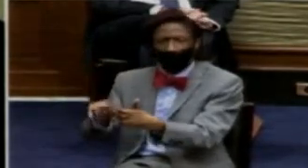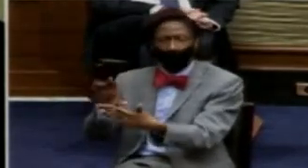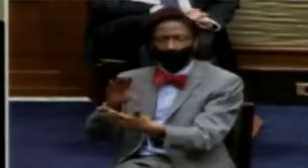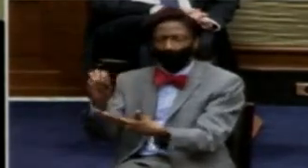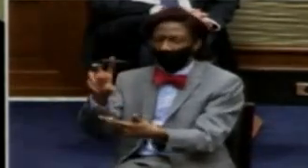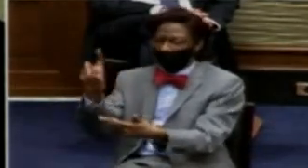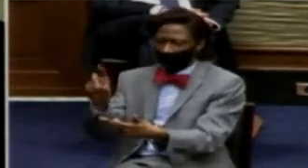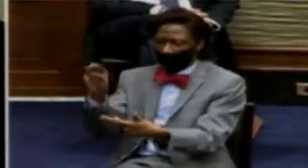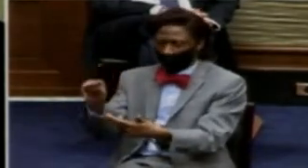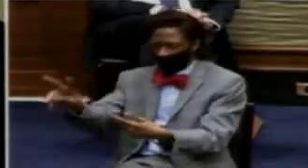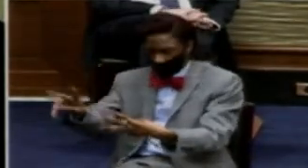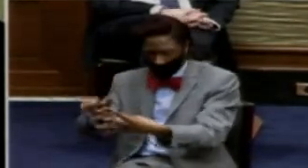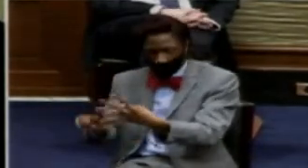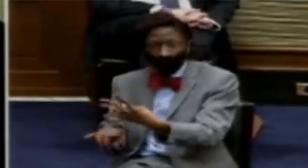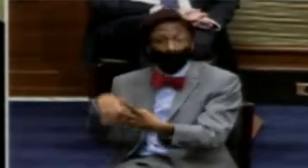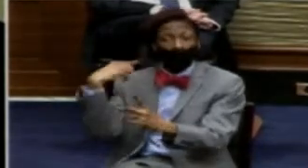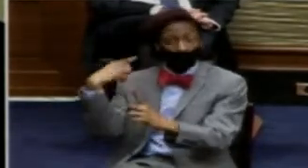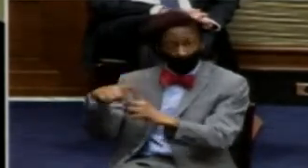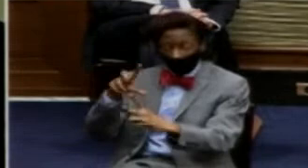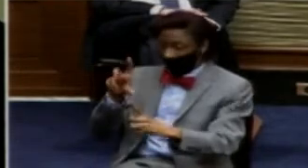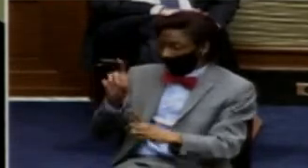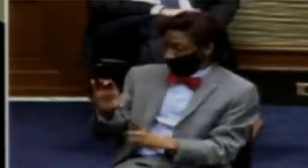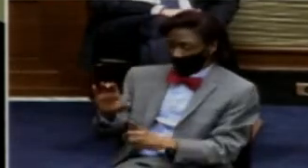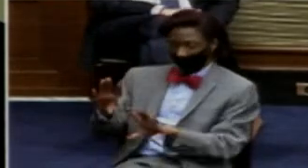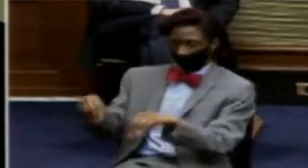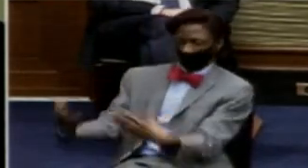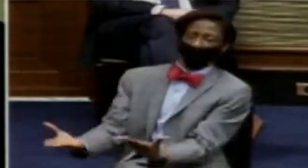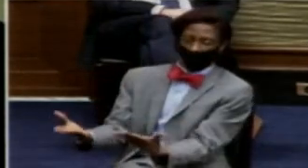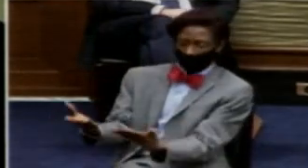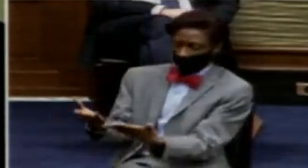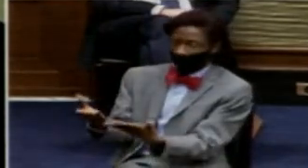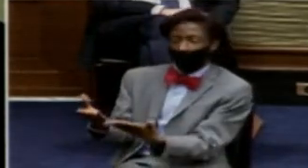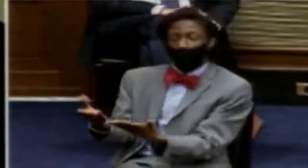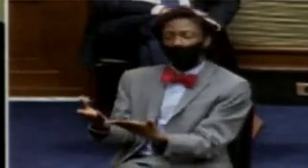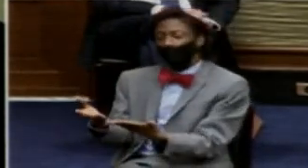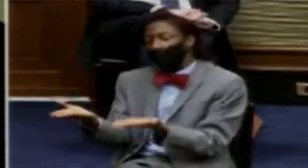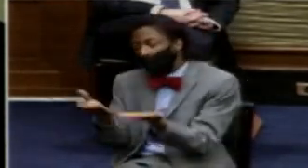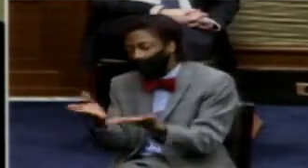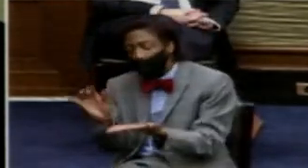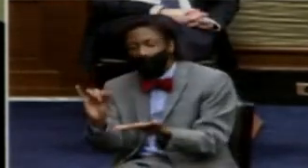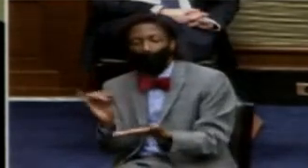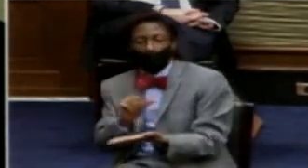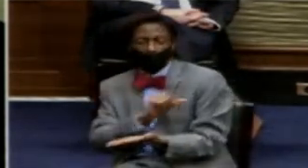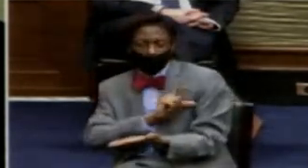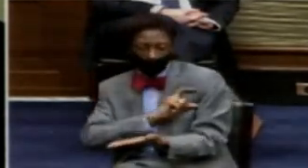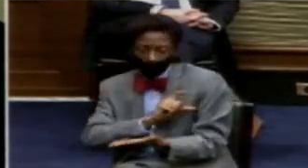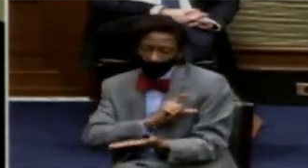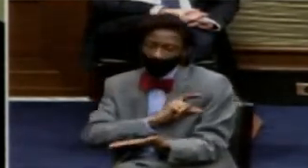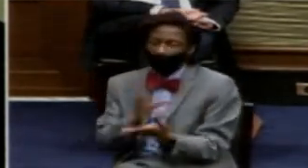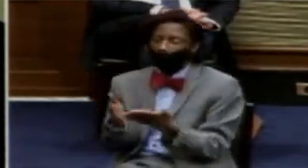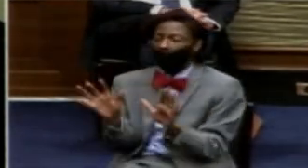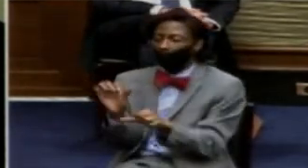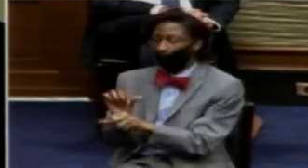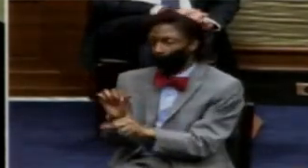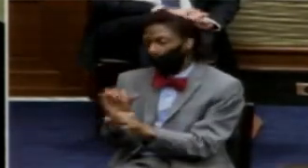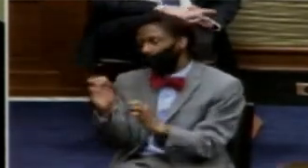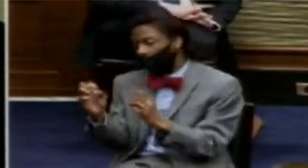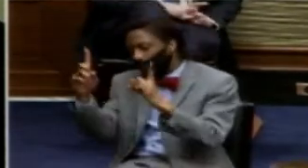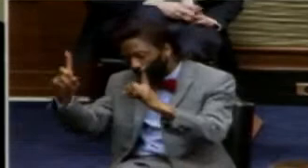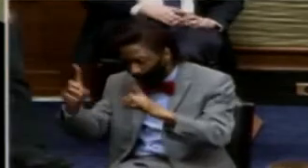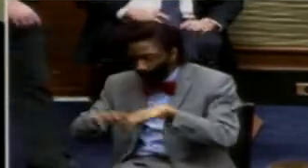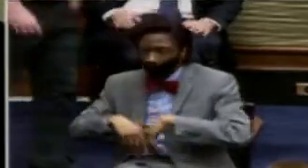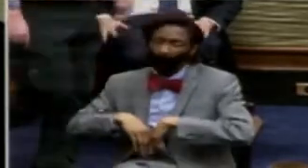In addition, the district funds and provides services such as police, public works, and education to residents,